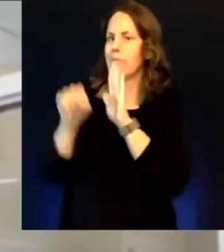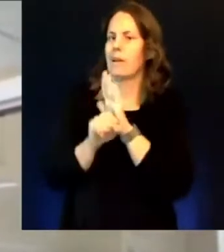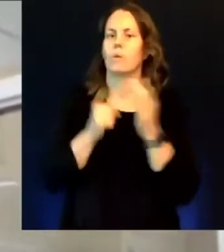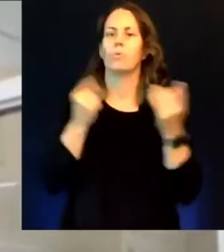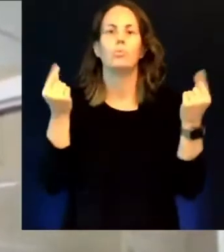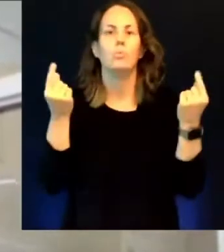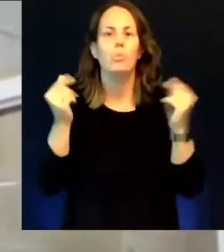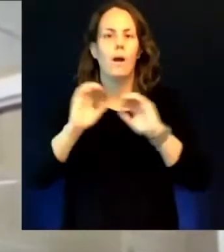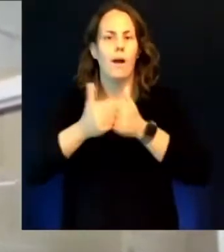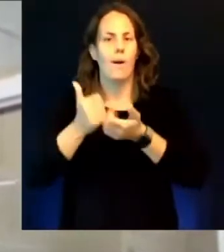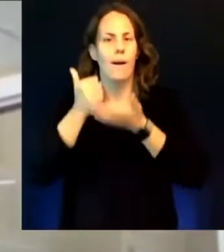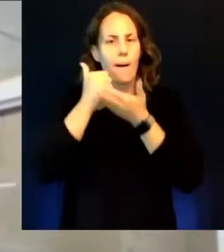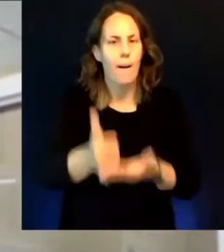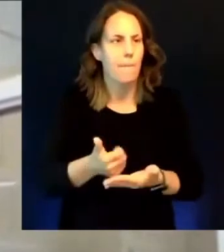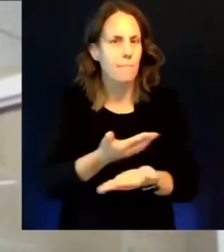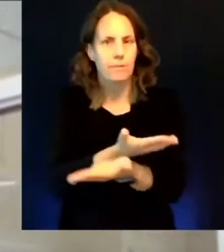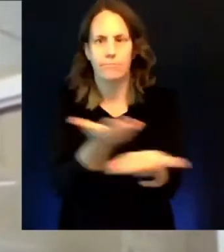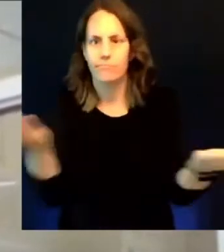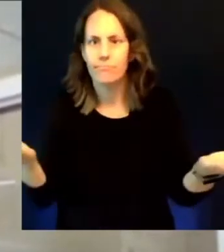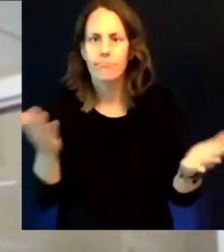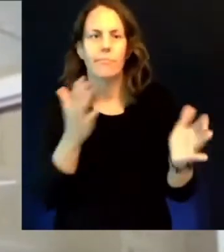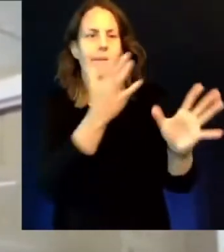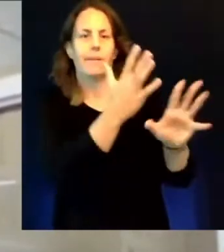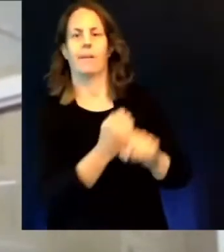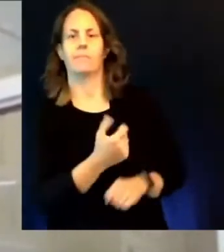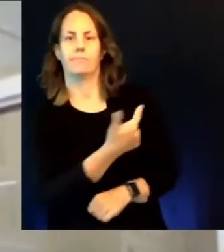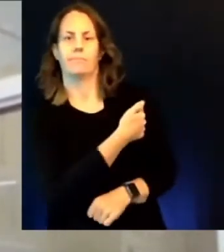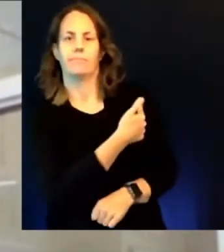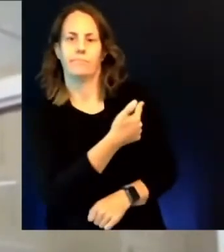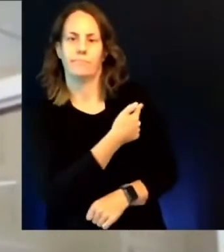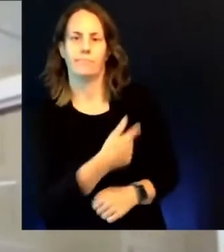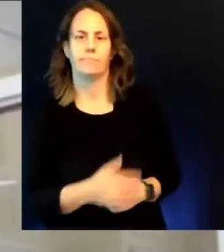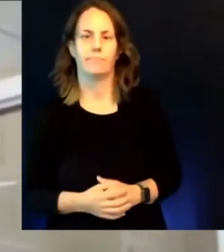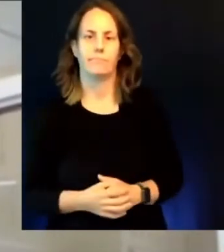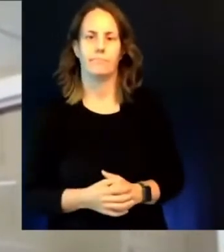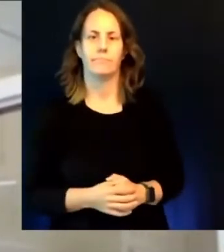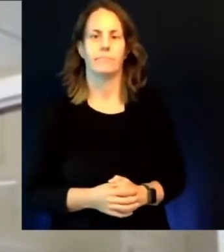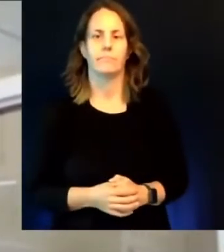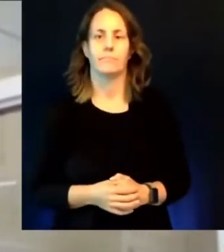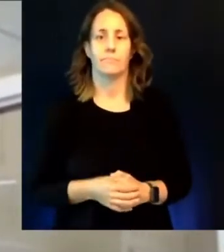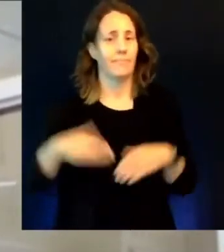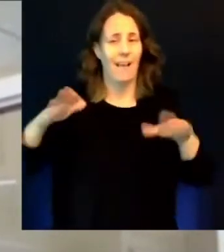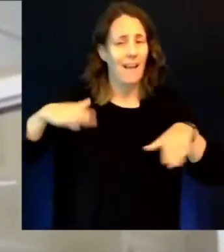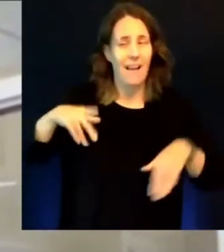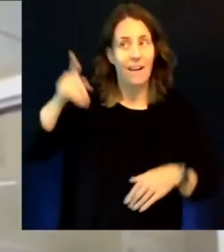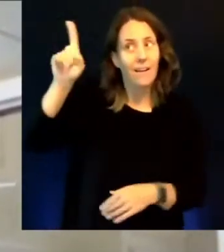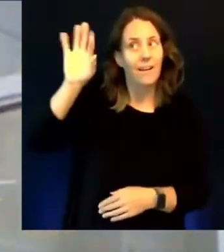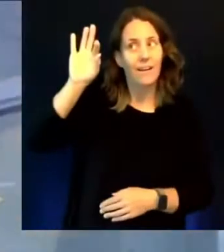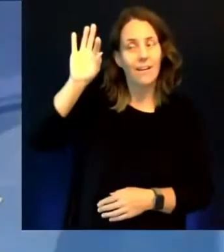be forthcoming as our planning and policy people develop those plans.